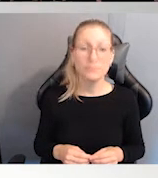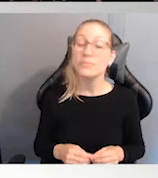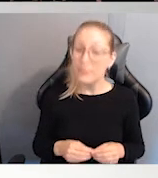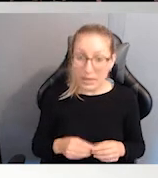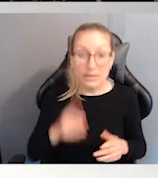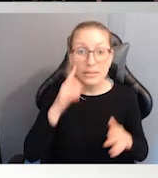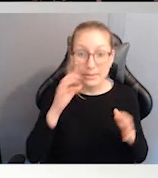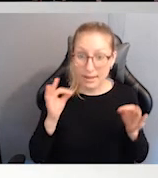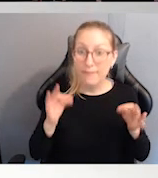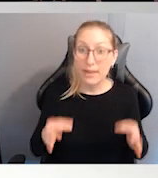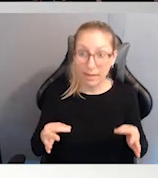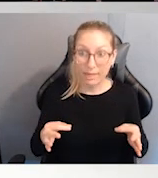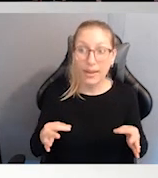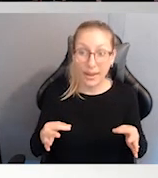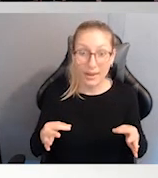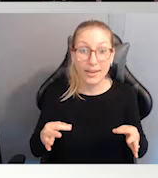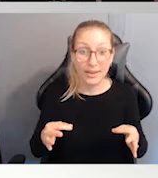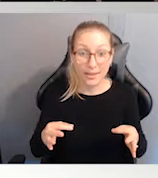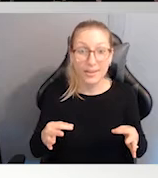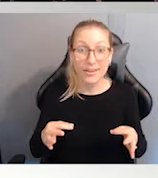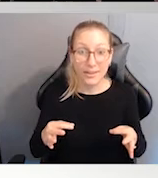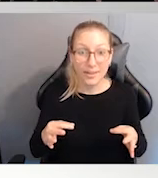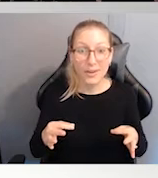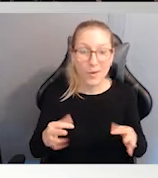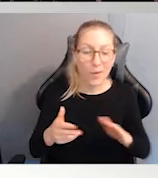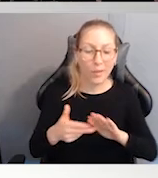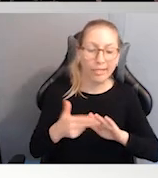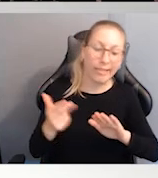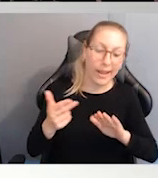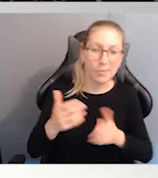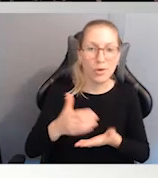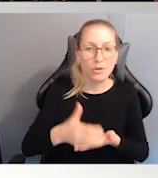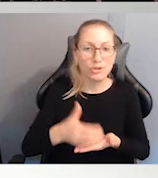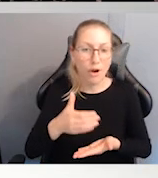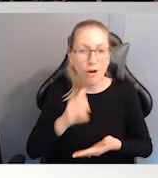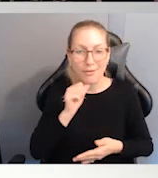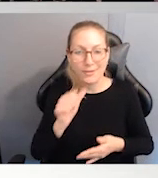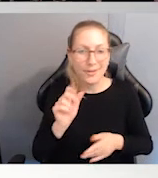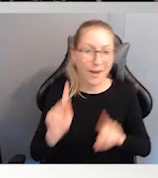Definitely, and we're known for those label jars, not people shirts everywhere, including Tallahassee.